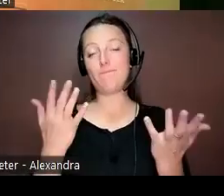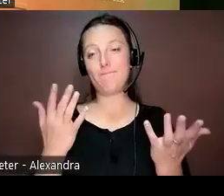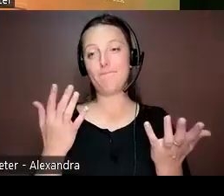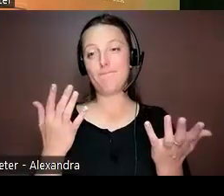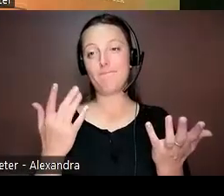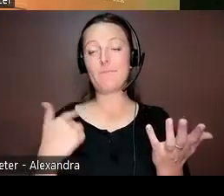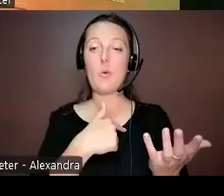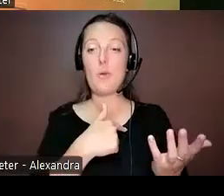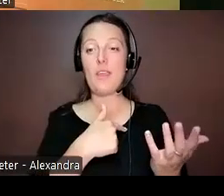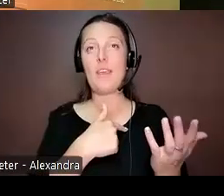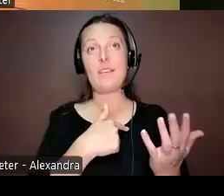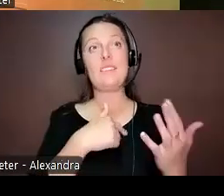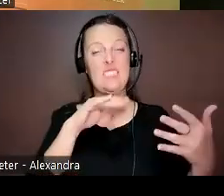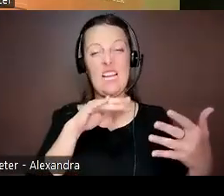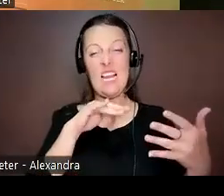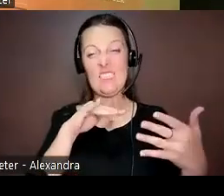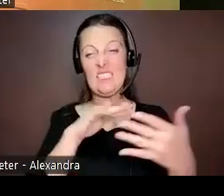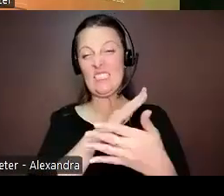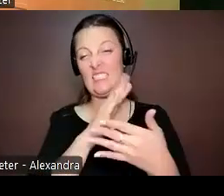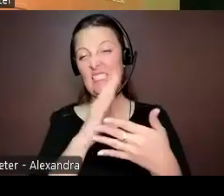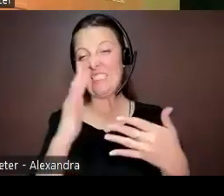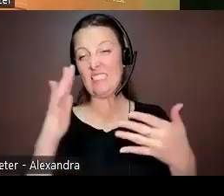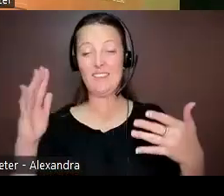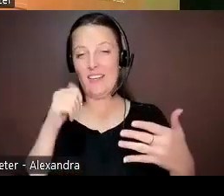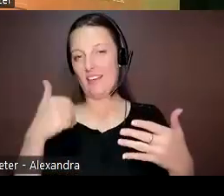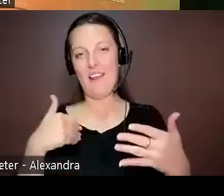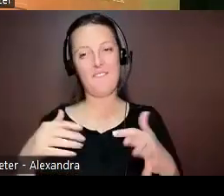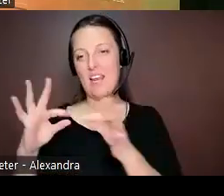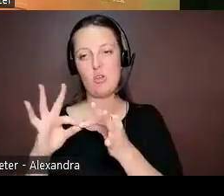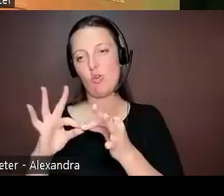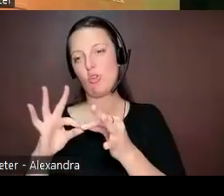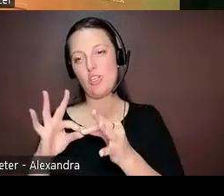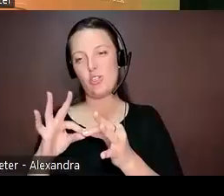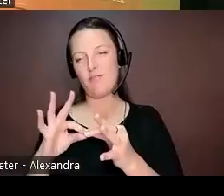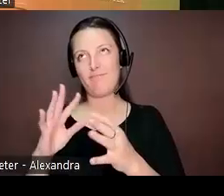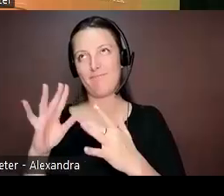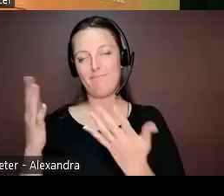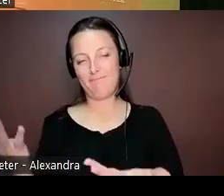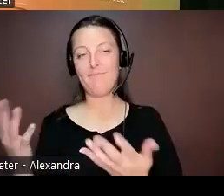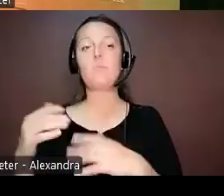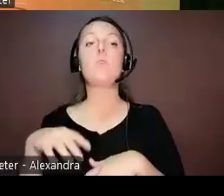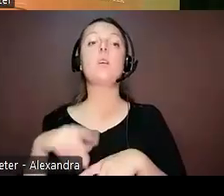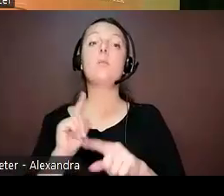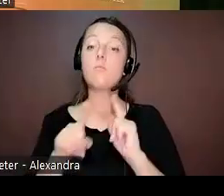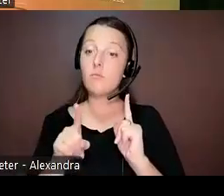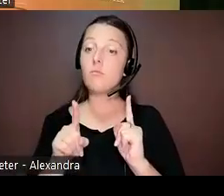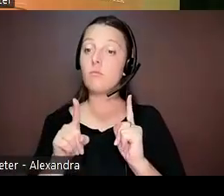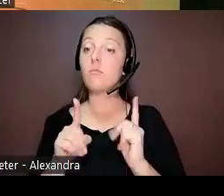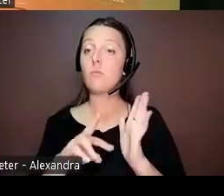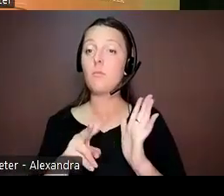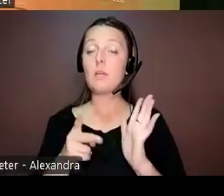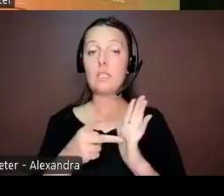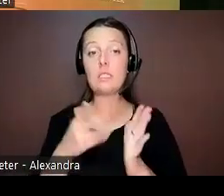after all that. And, but it's sort of beginning to kind of wonder that maybe that's